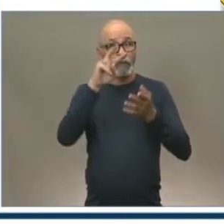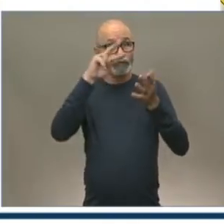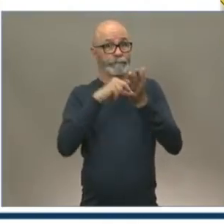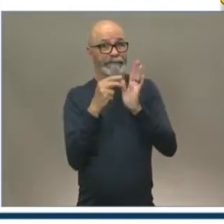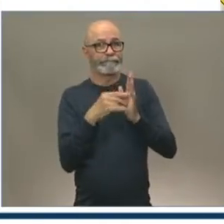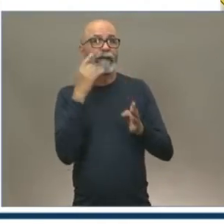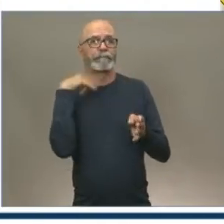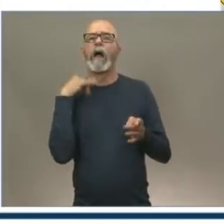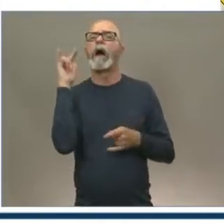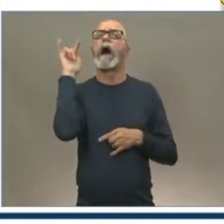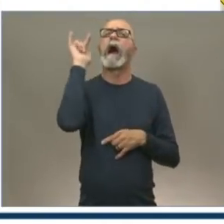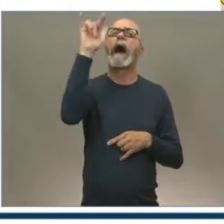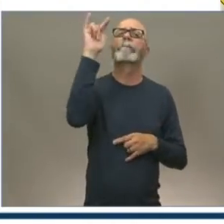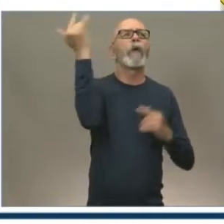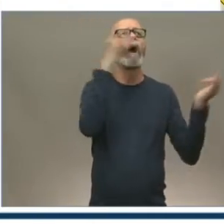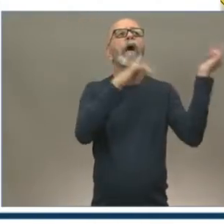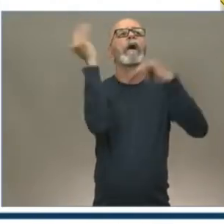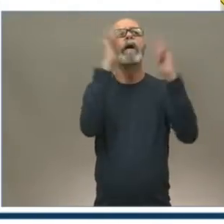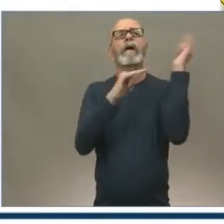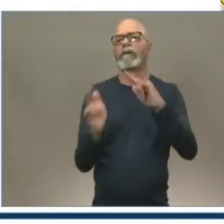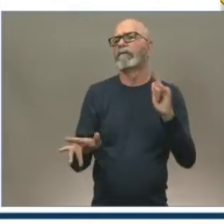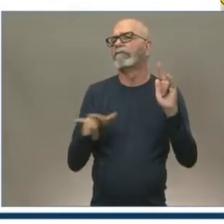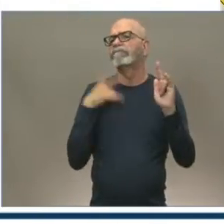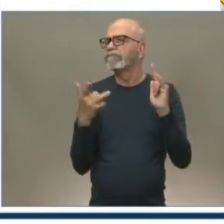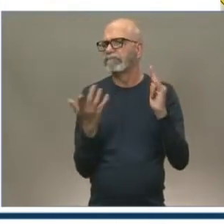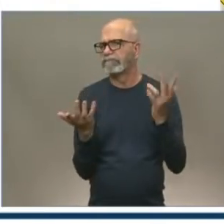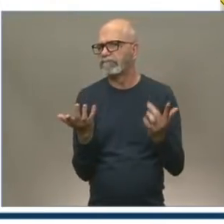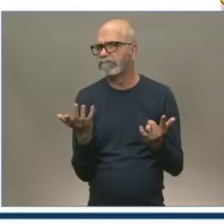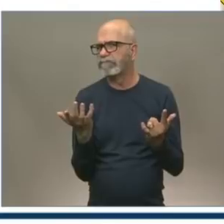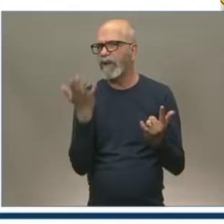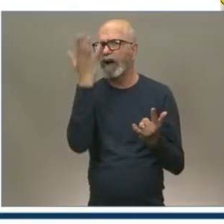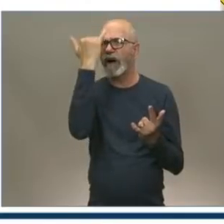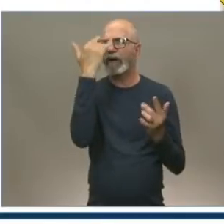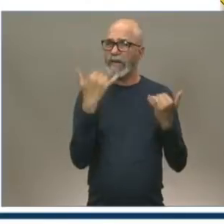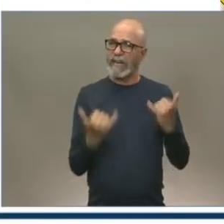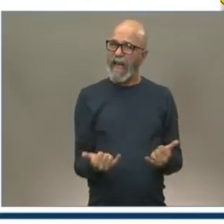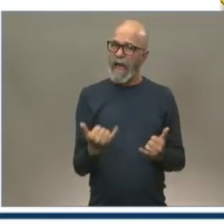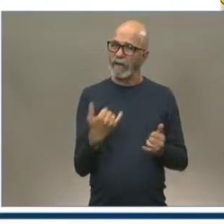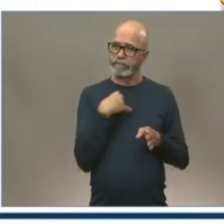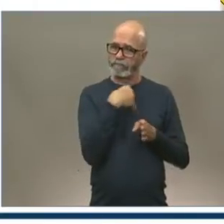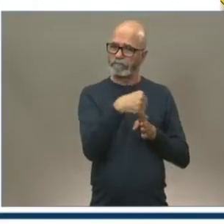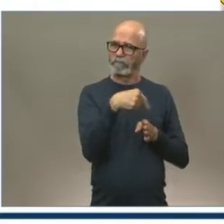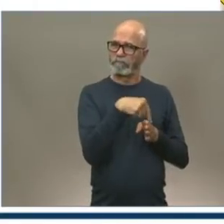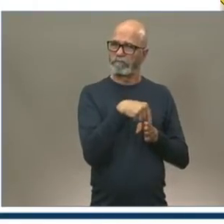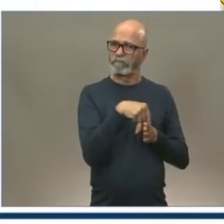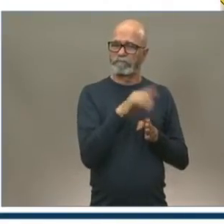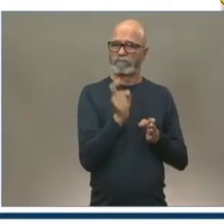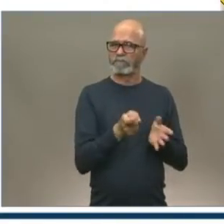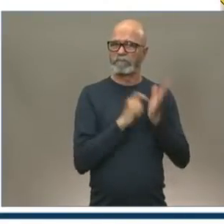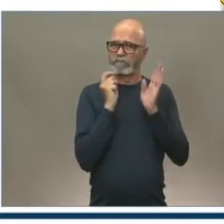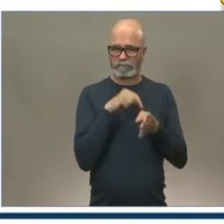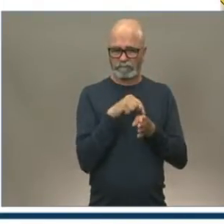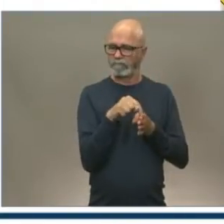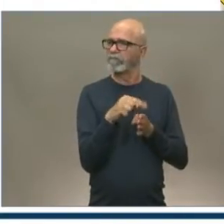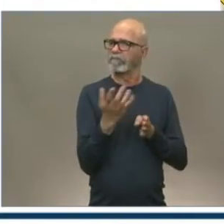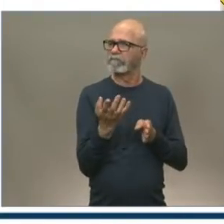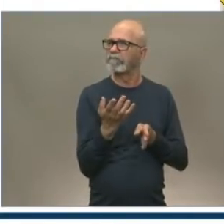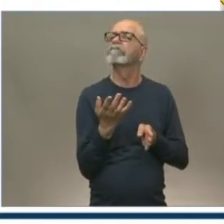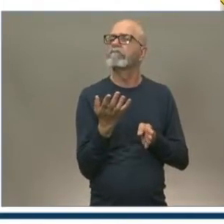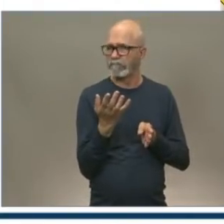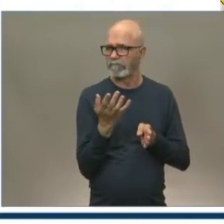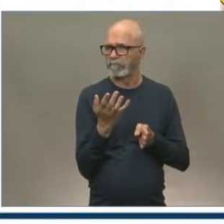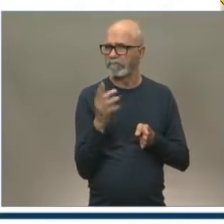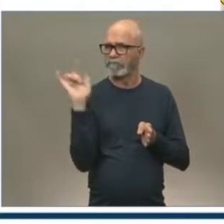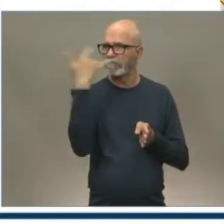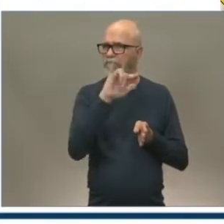And I'm wondering too, why now? It's my understanding this would be the first time that we've sort of held this, and more about the restrictions